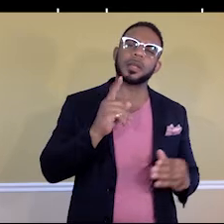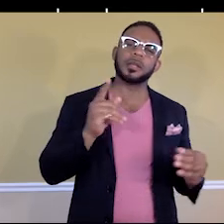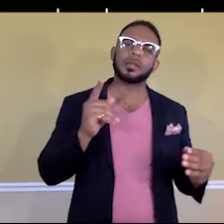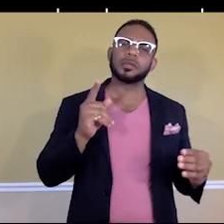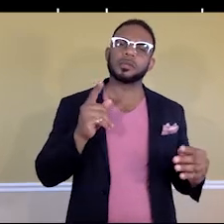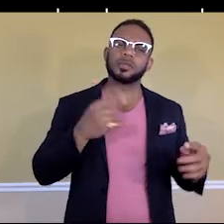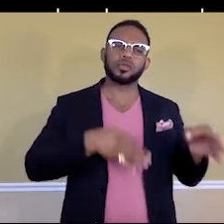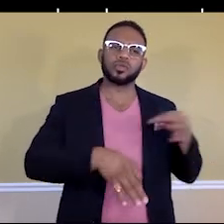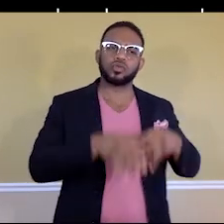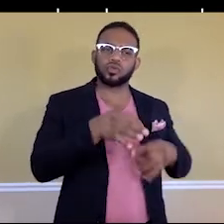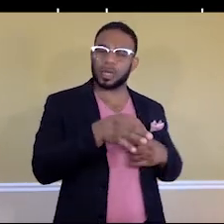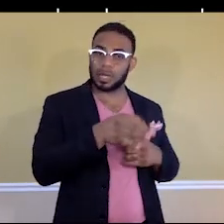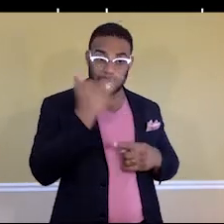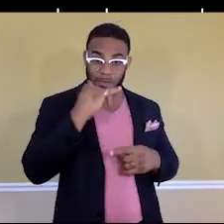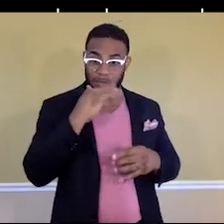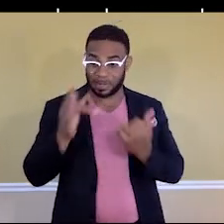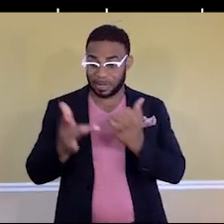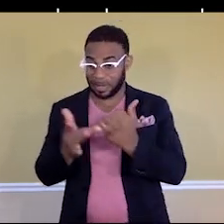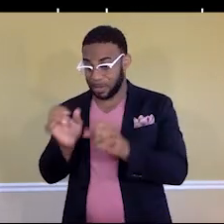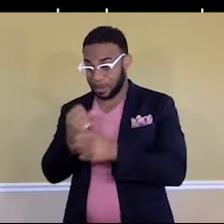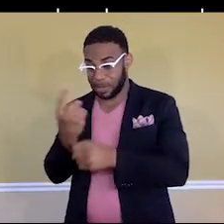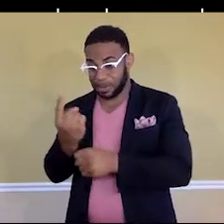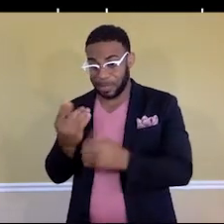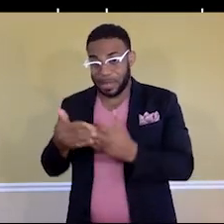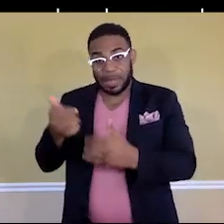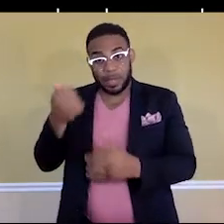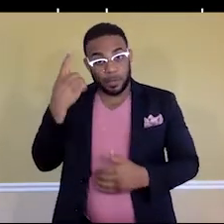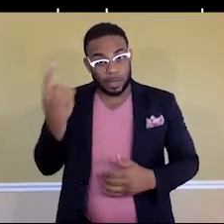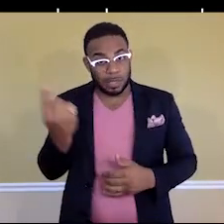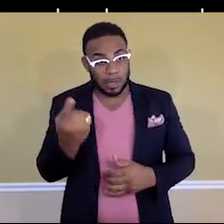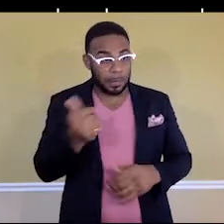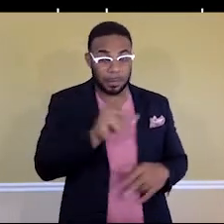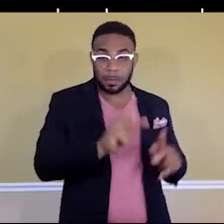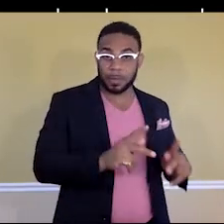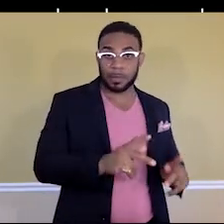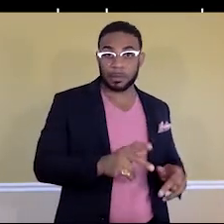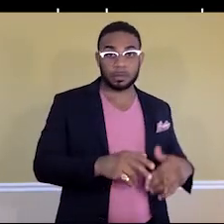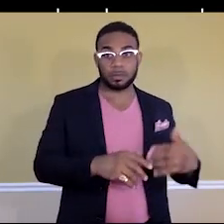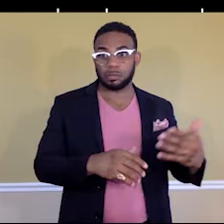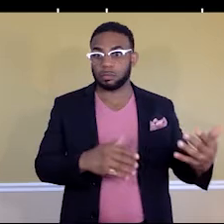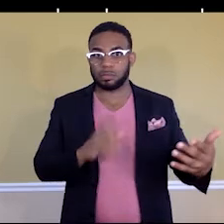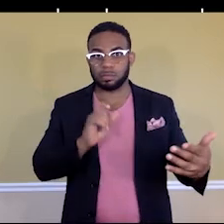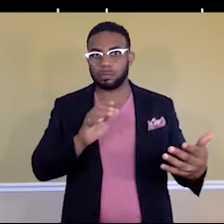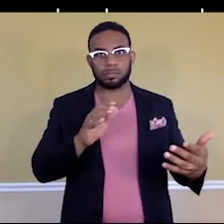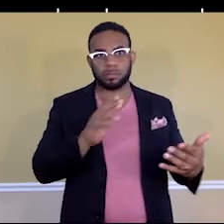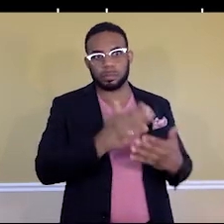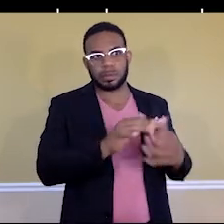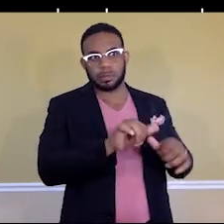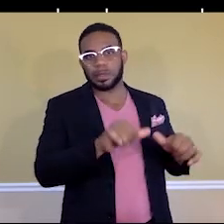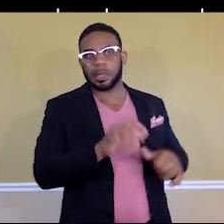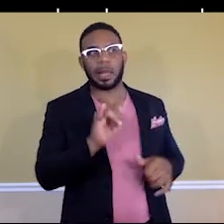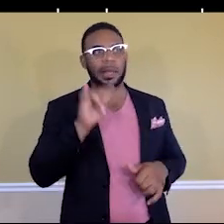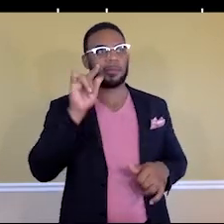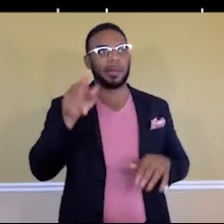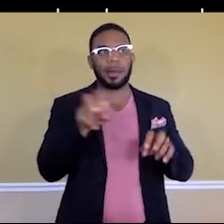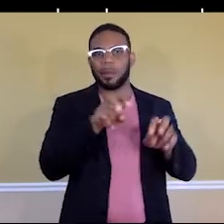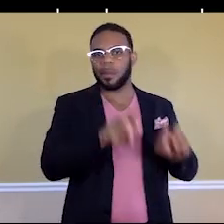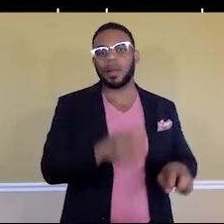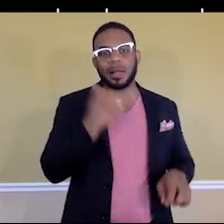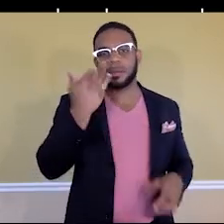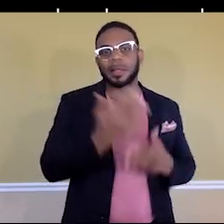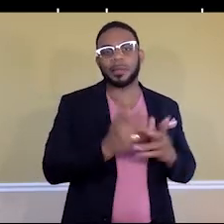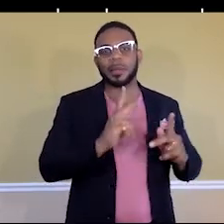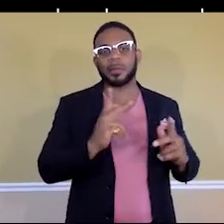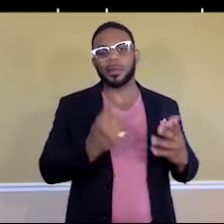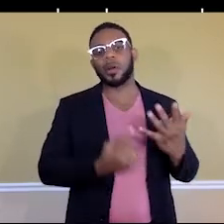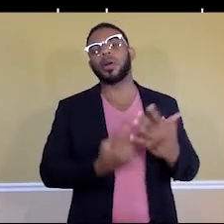trade-off. If there is a technology that makes something easier for some people in a zero-sum area like flight boarding, if some people